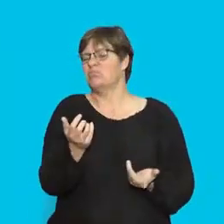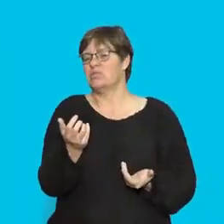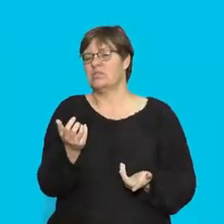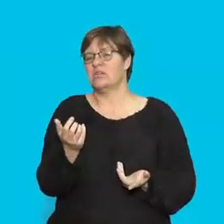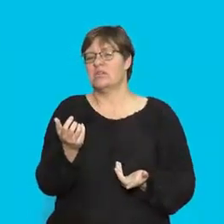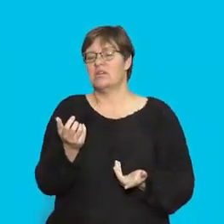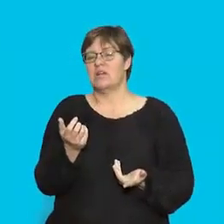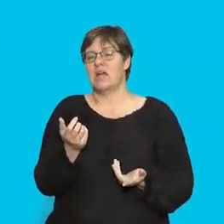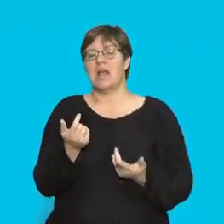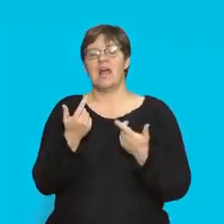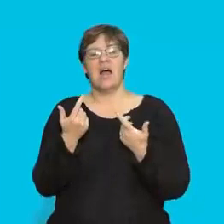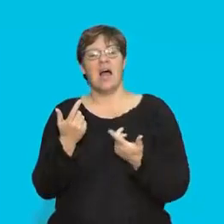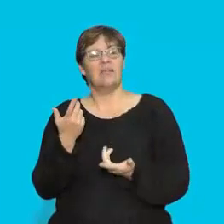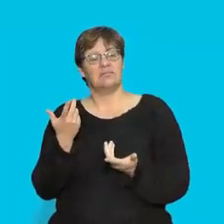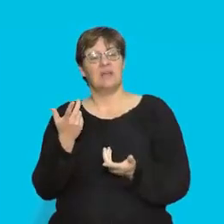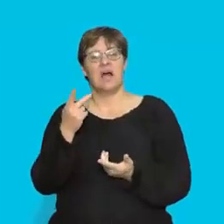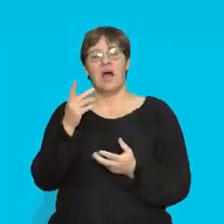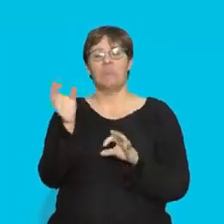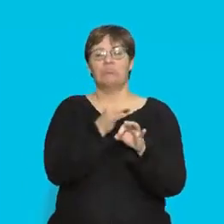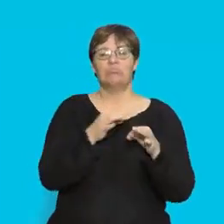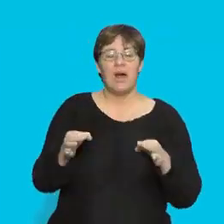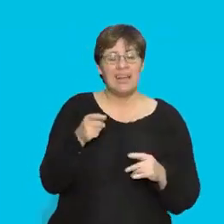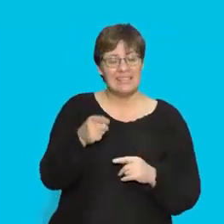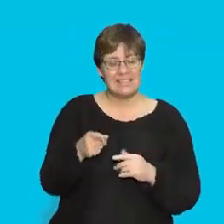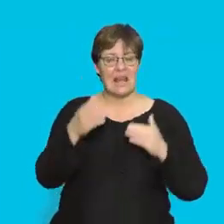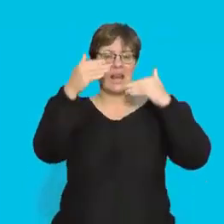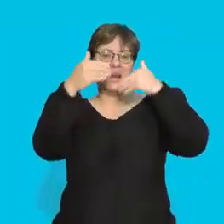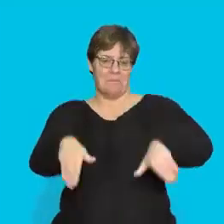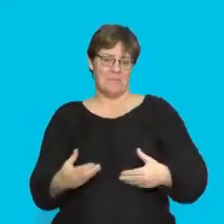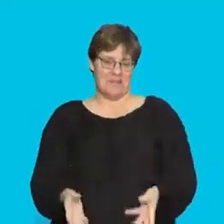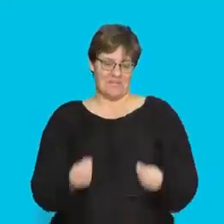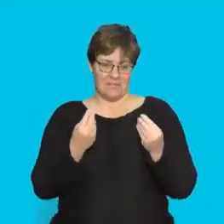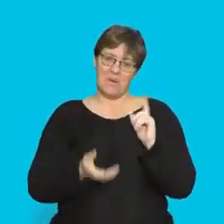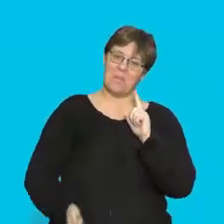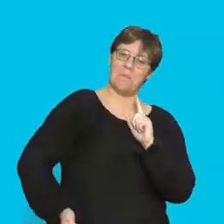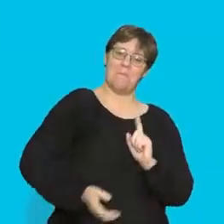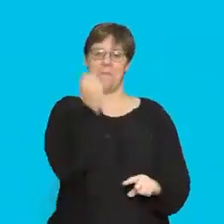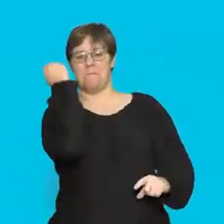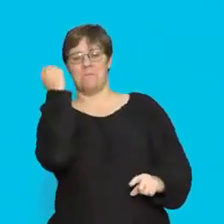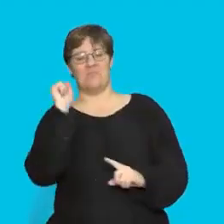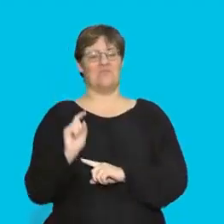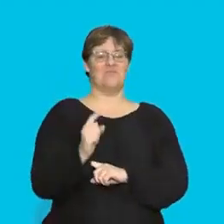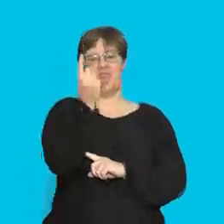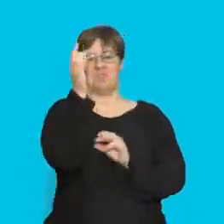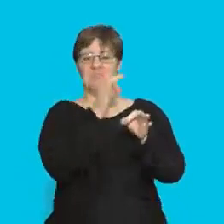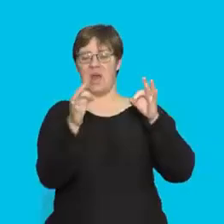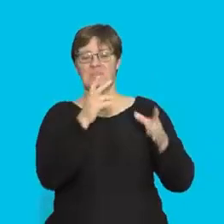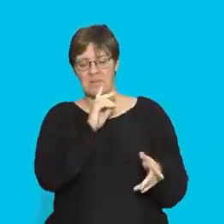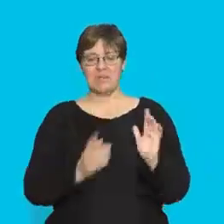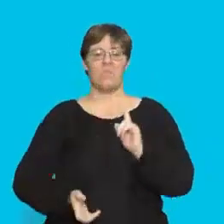resource, or in your instance, maybe in everyday language, a prize is